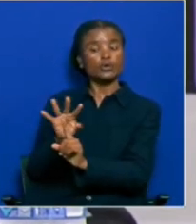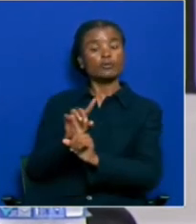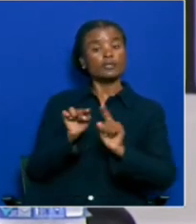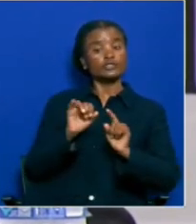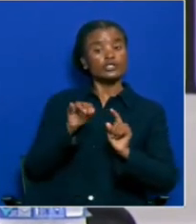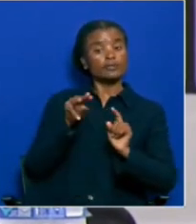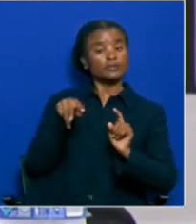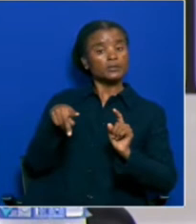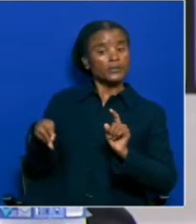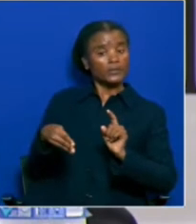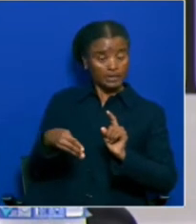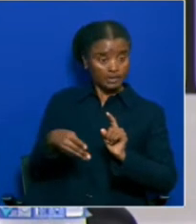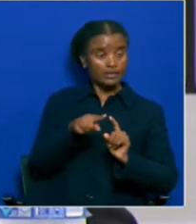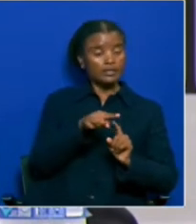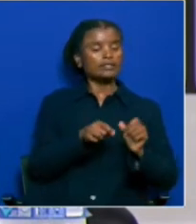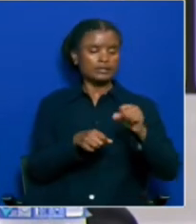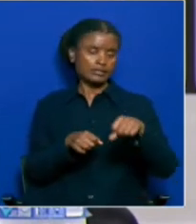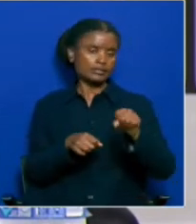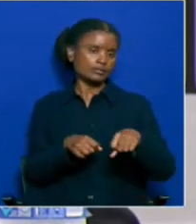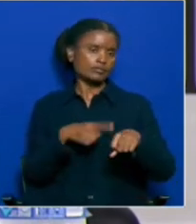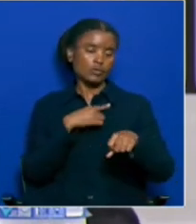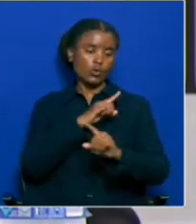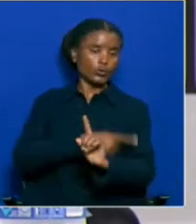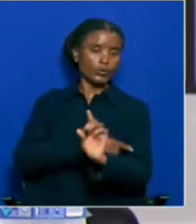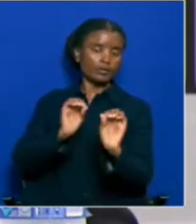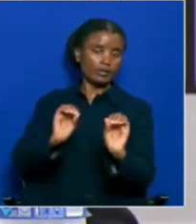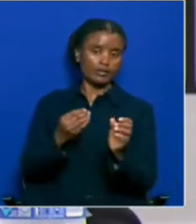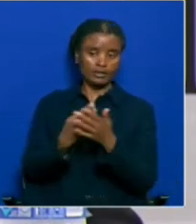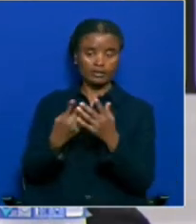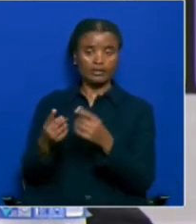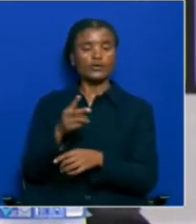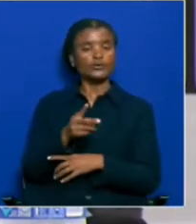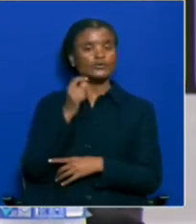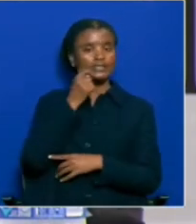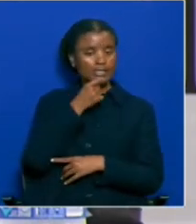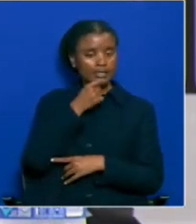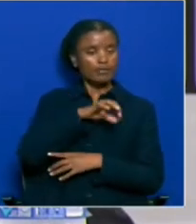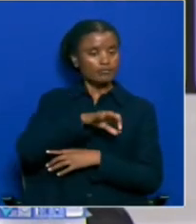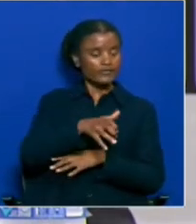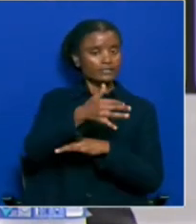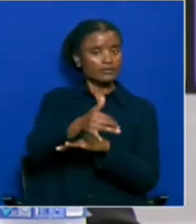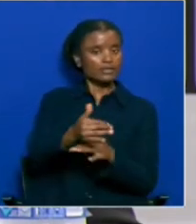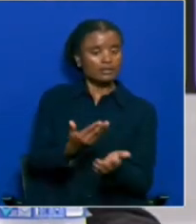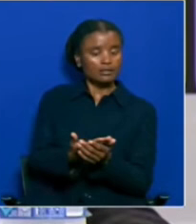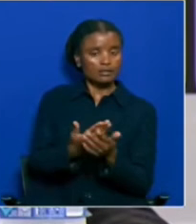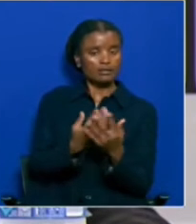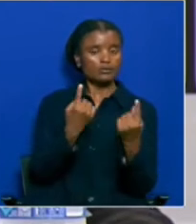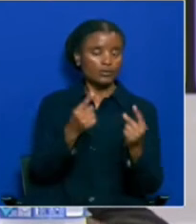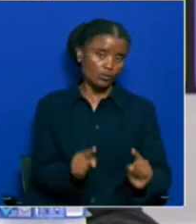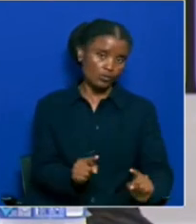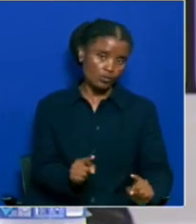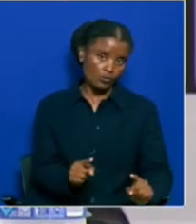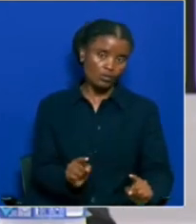Yes, I've said we even went, yes, we are going outside the province. Yes, and you even said you go internationally as